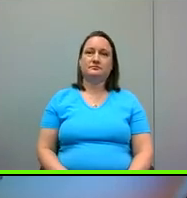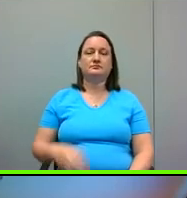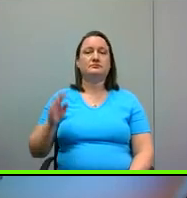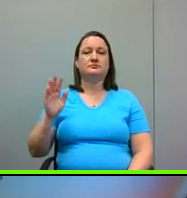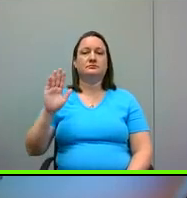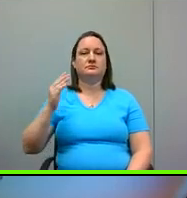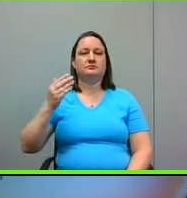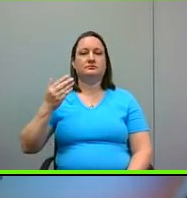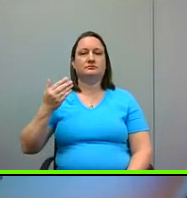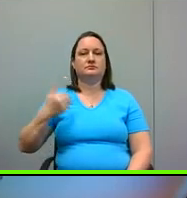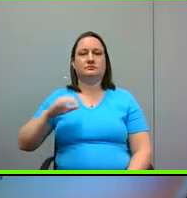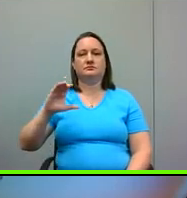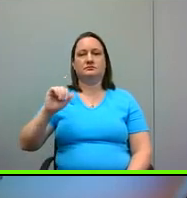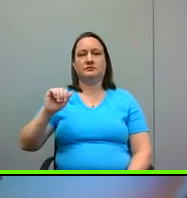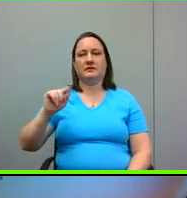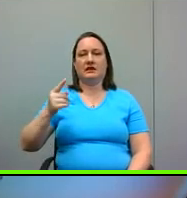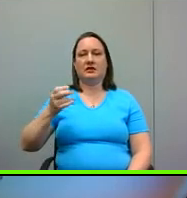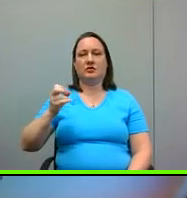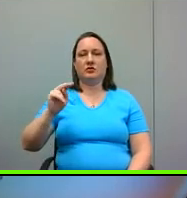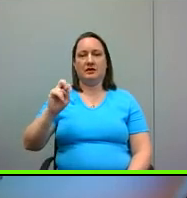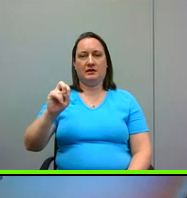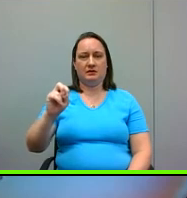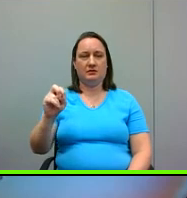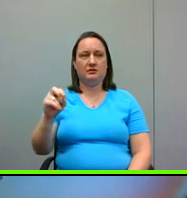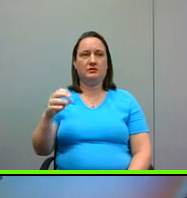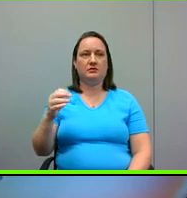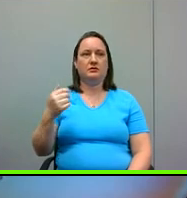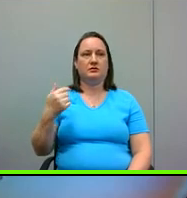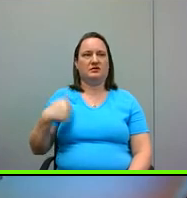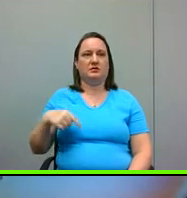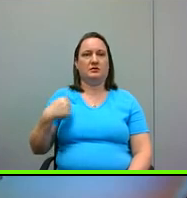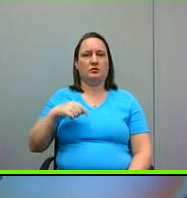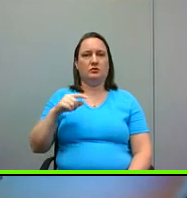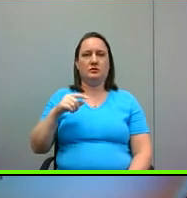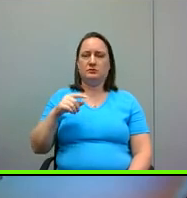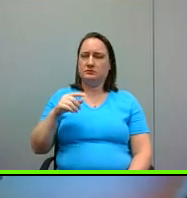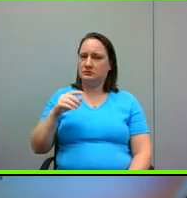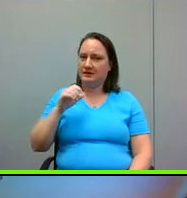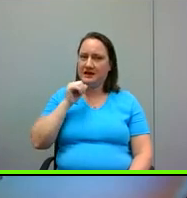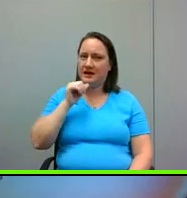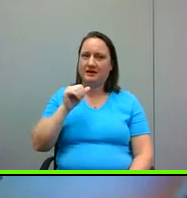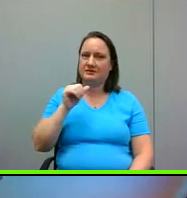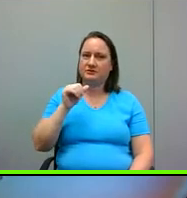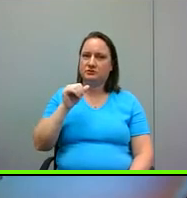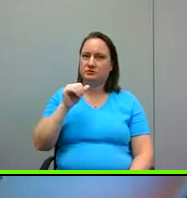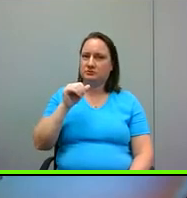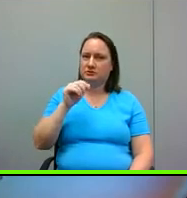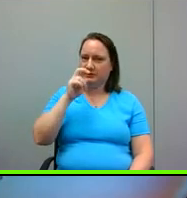This is Catherine. Don't we need, not to be a stickler, but don't we need a motion from the floor